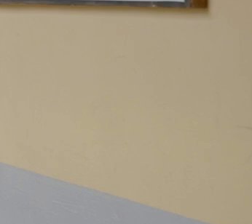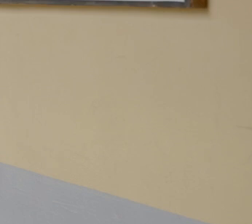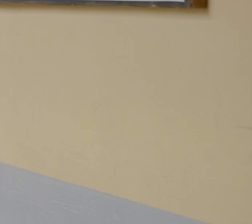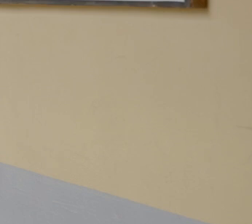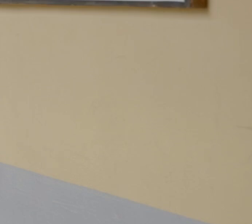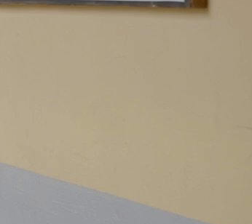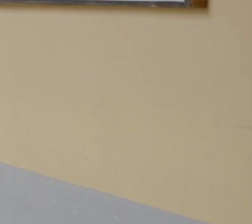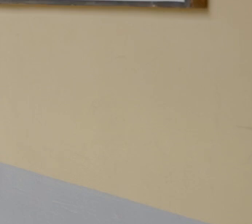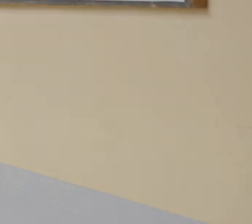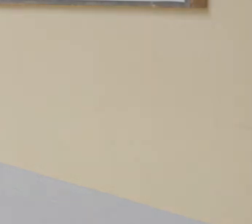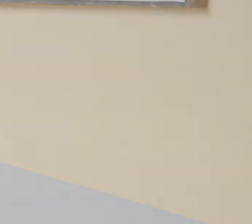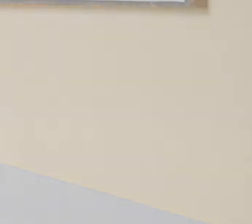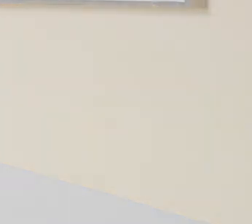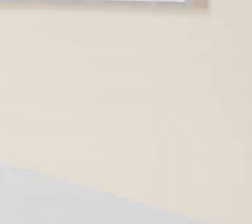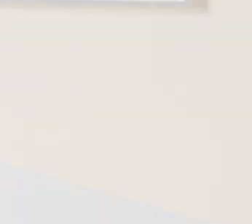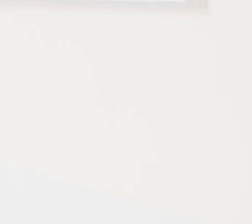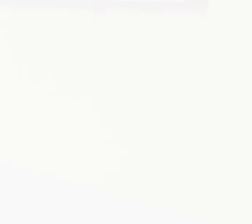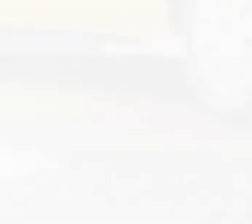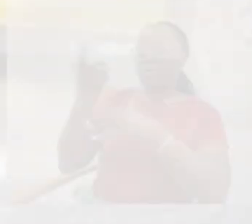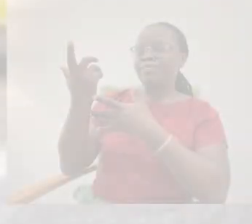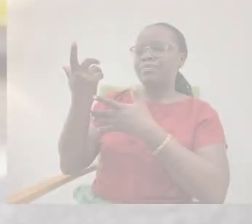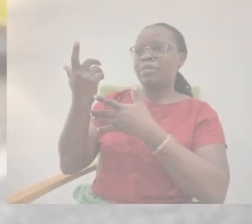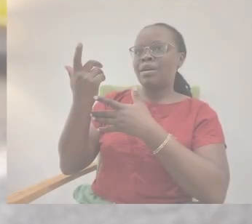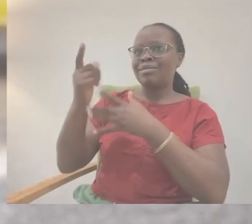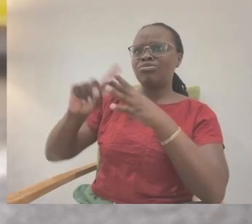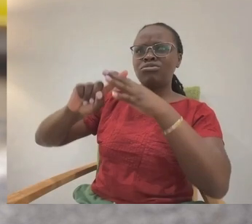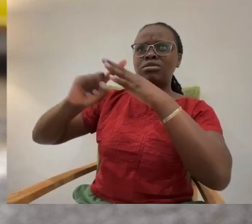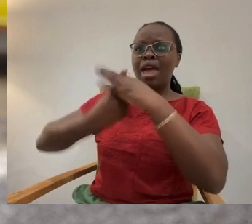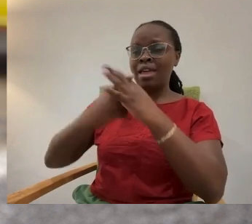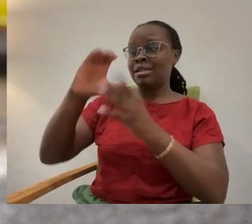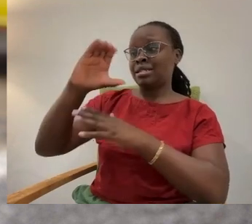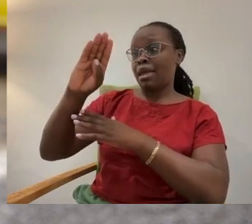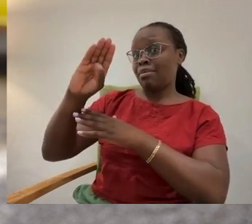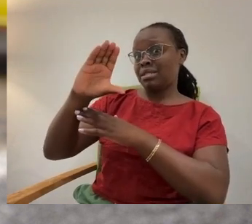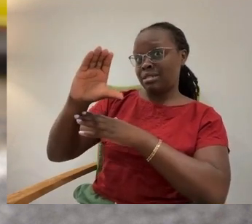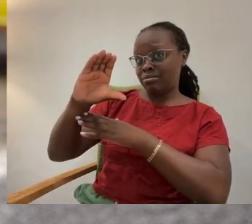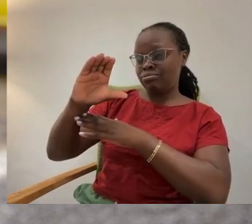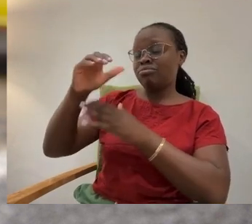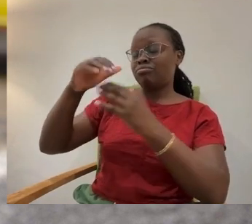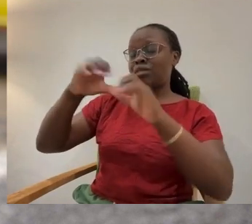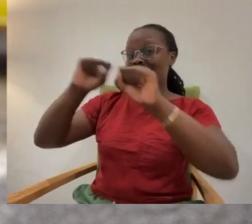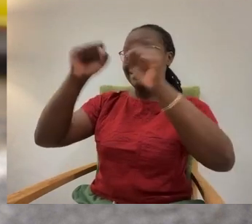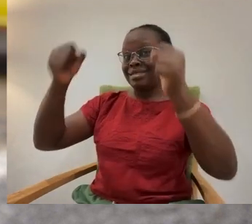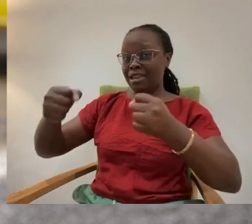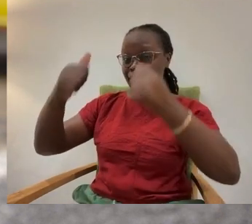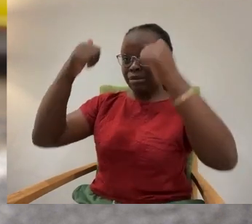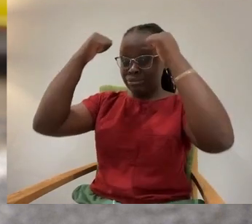So Kids Zone was amongst the pilot schools for the CBC system of education back in